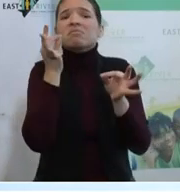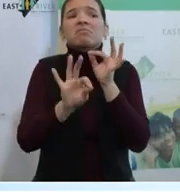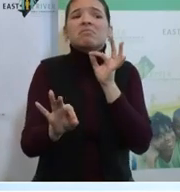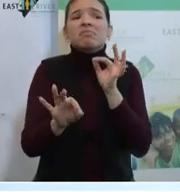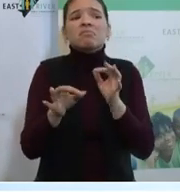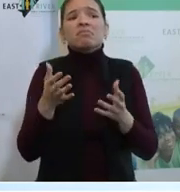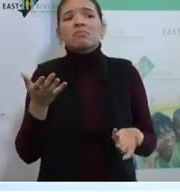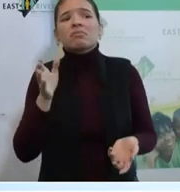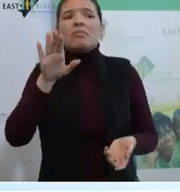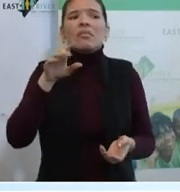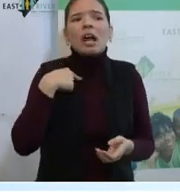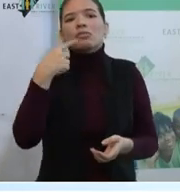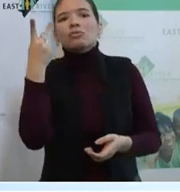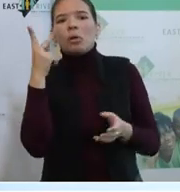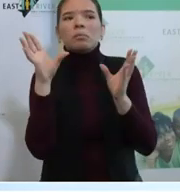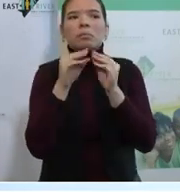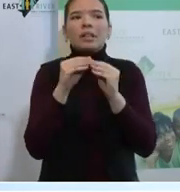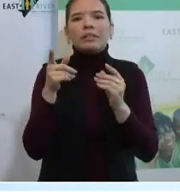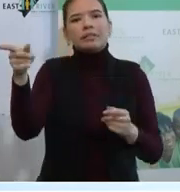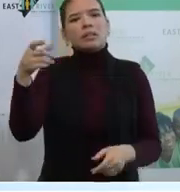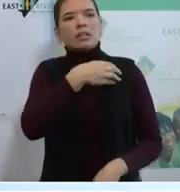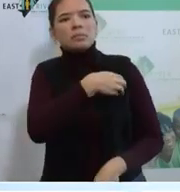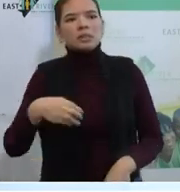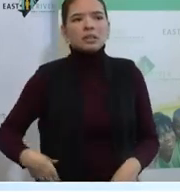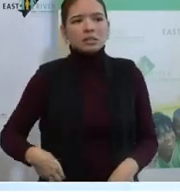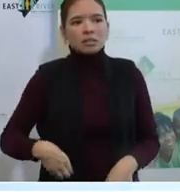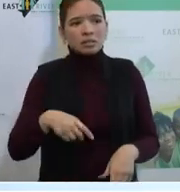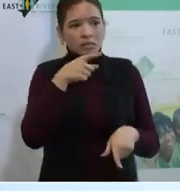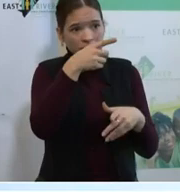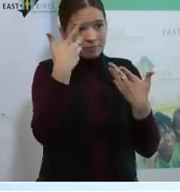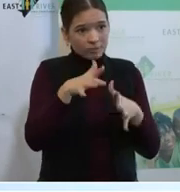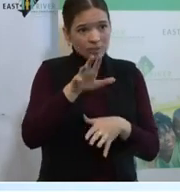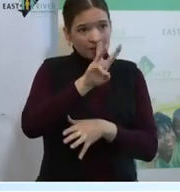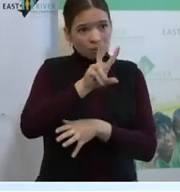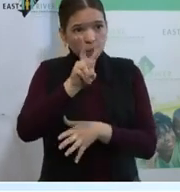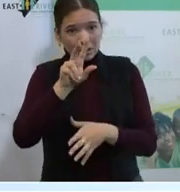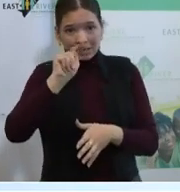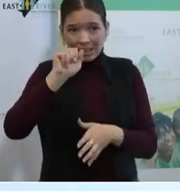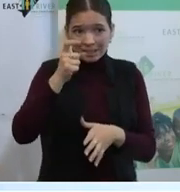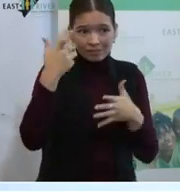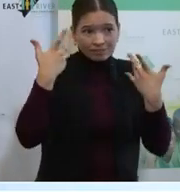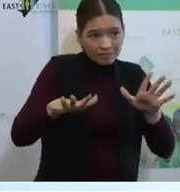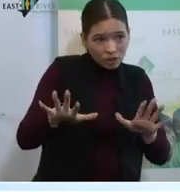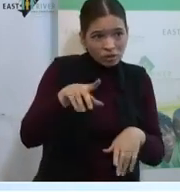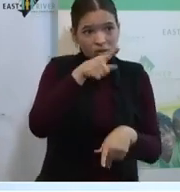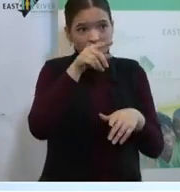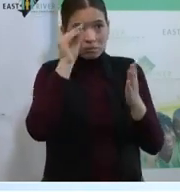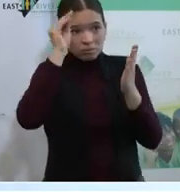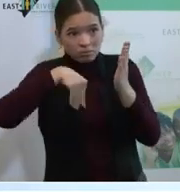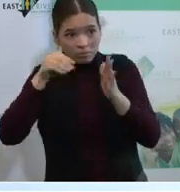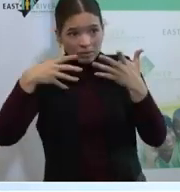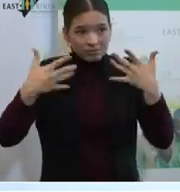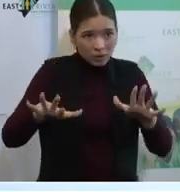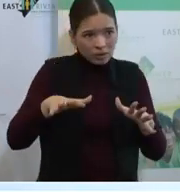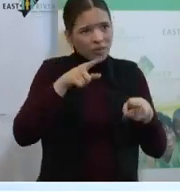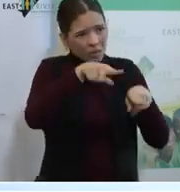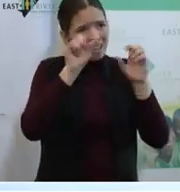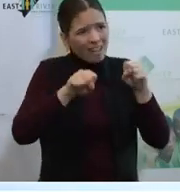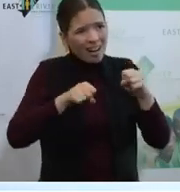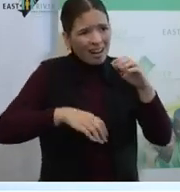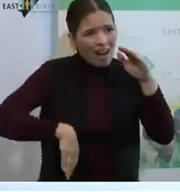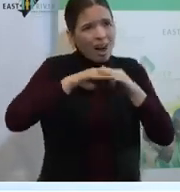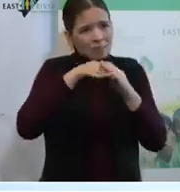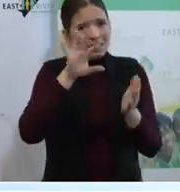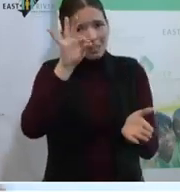your W-2? You getting your materials together? She said you could get $9,000 back. Did you know? Did you get your $9,000 back?